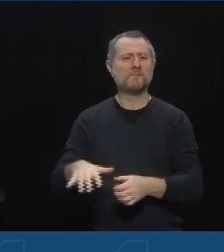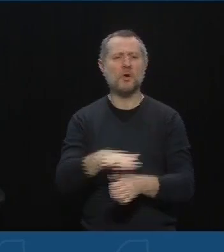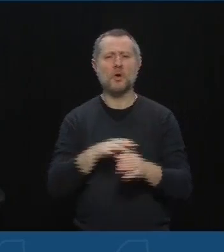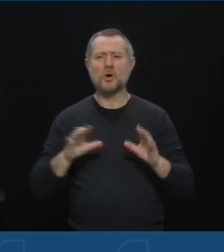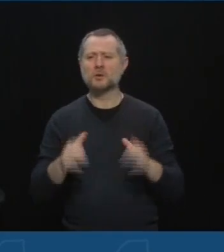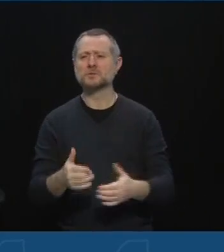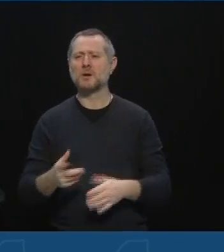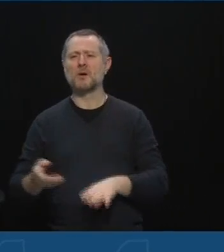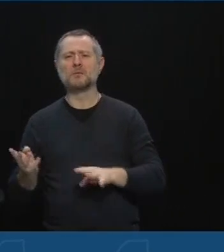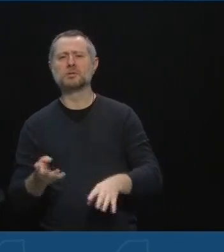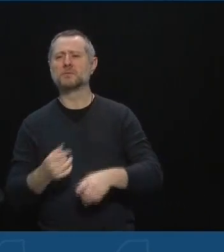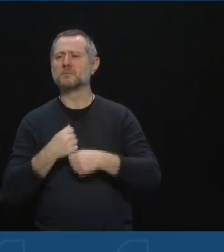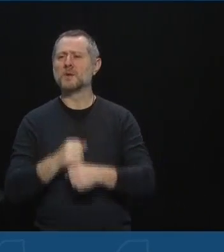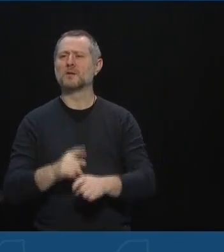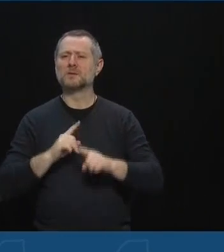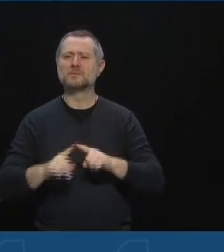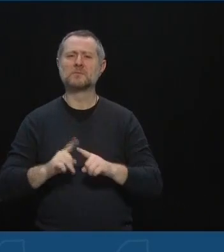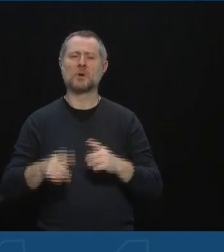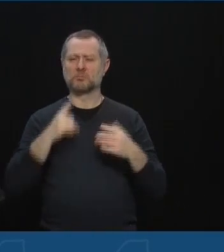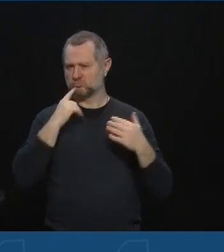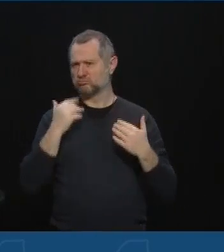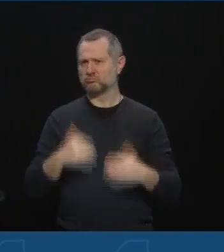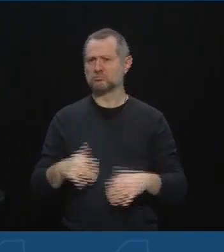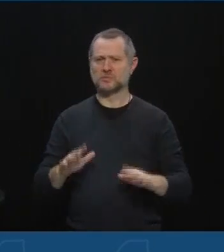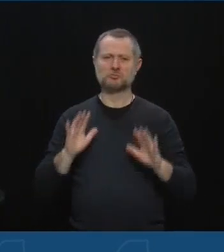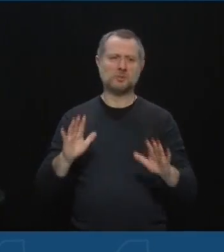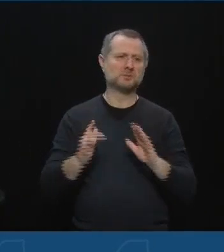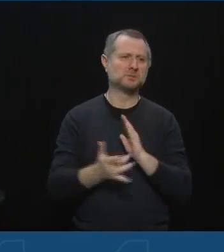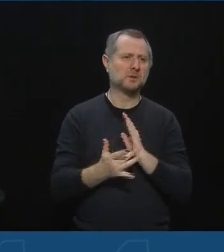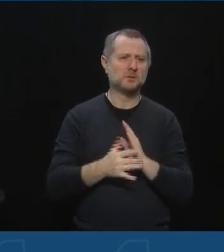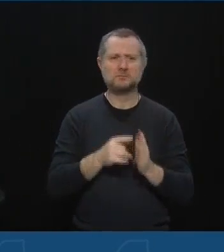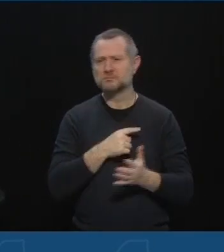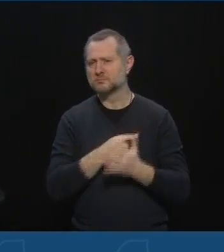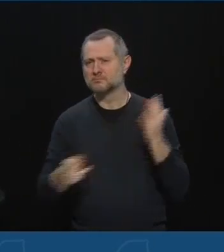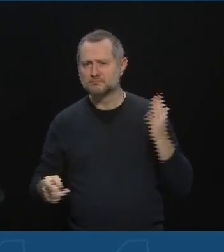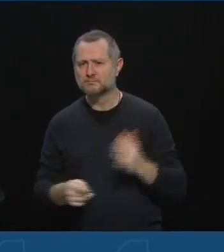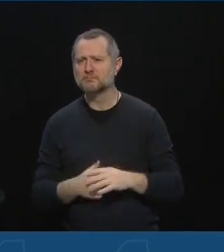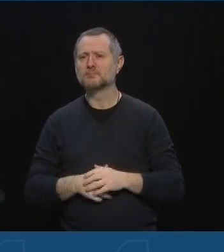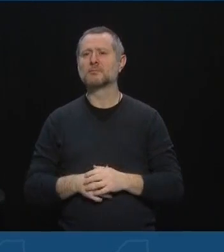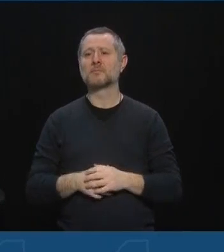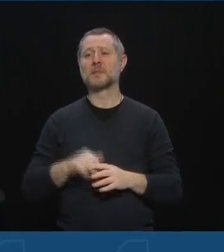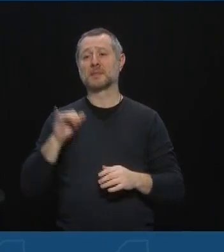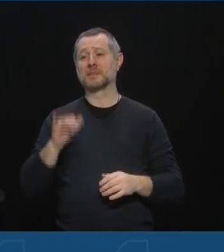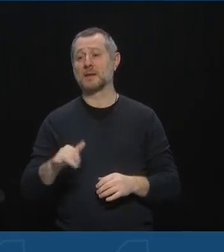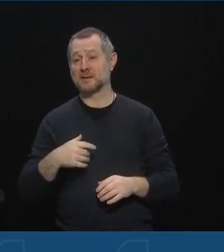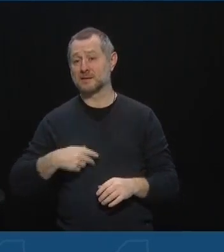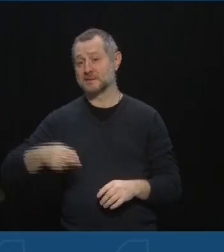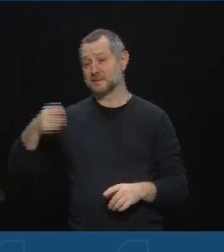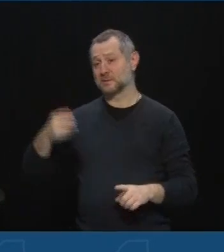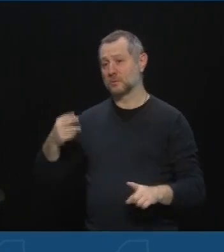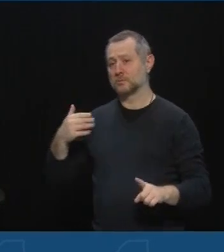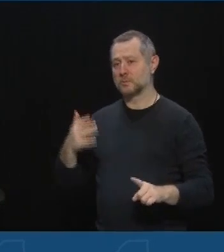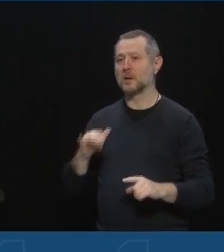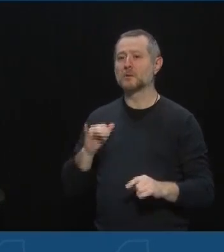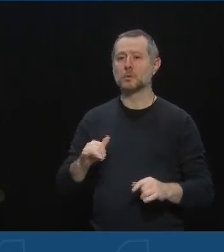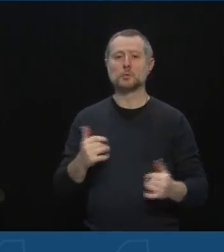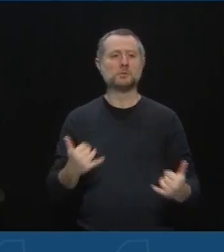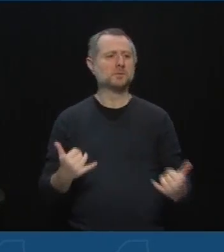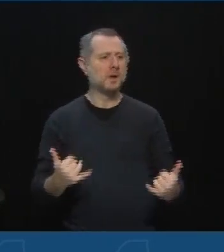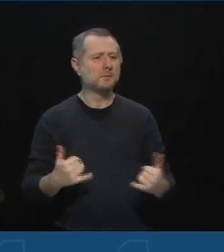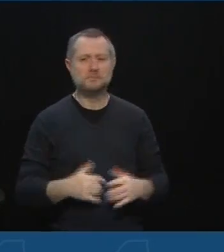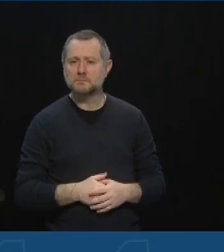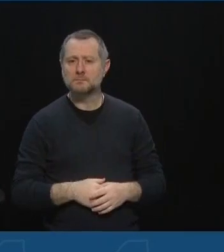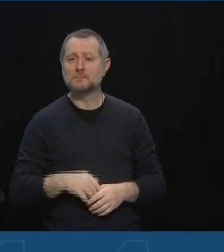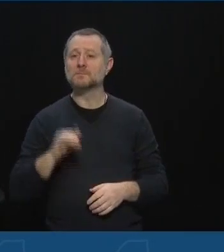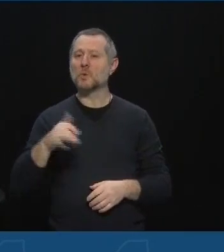create the technologies of the future. And that's just not a legacy. That is the present, and that is also the future. So